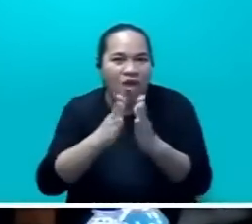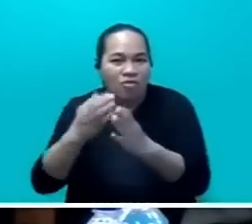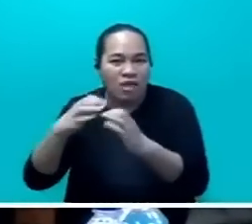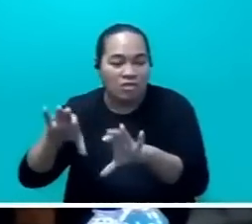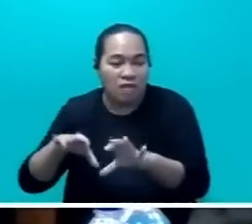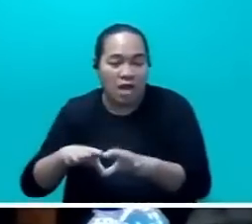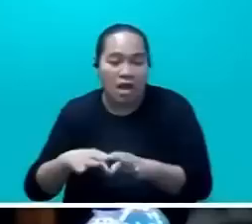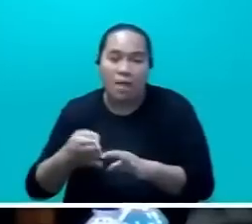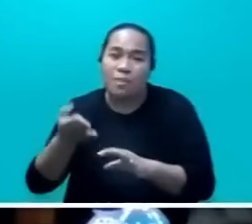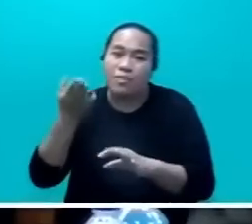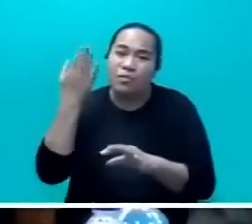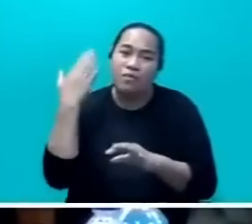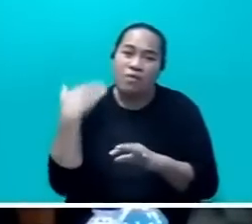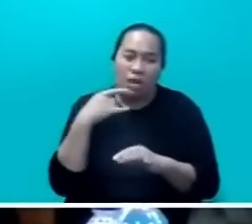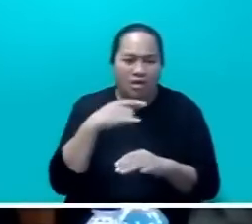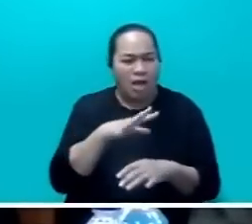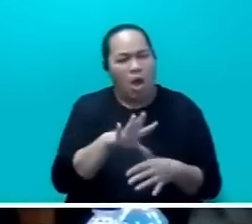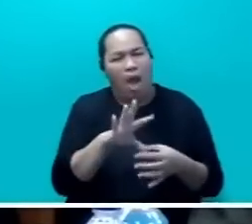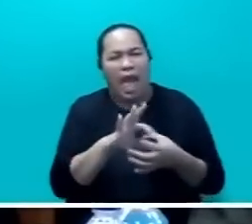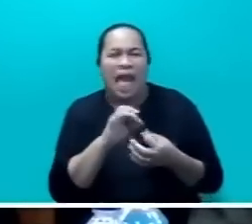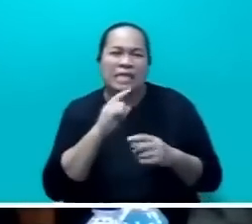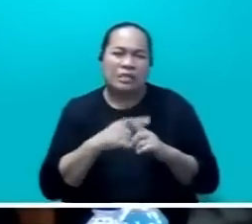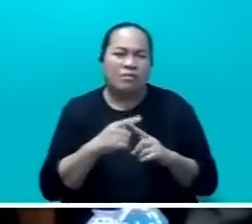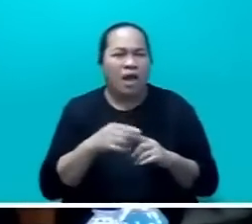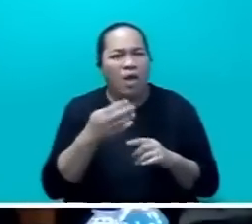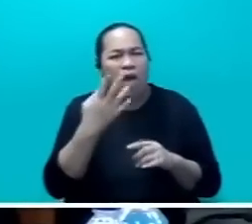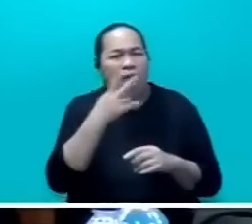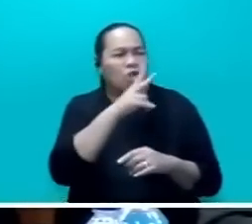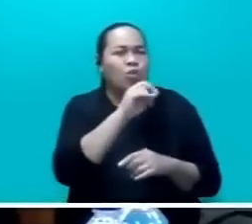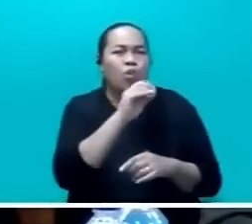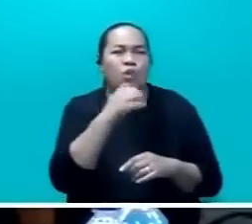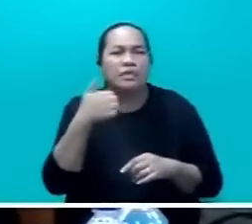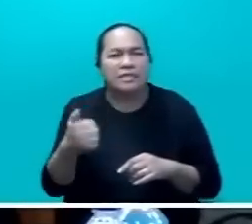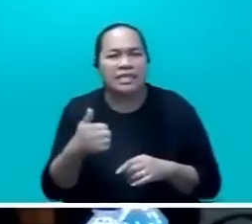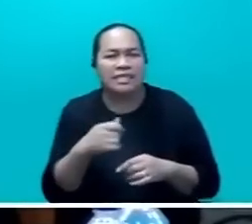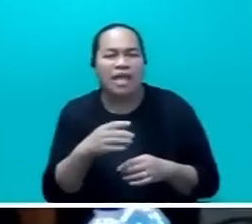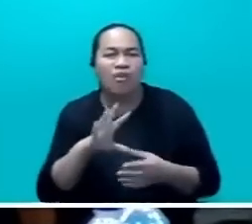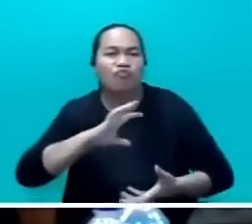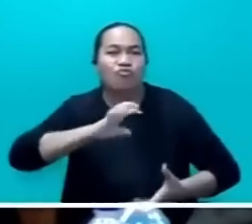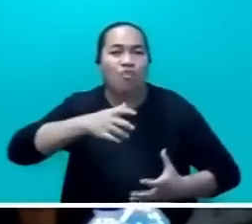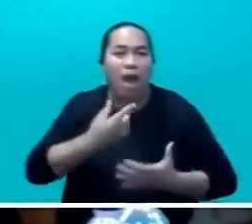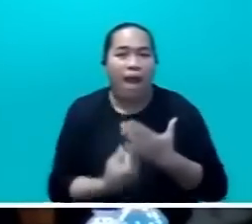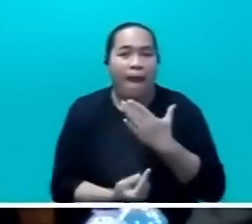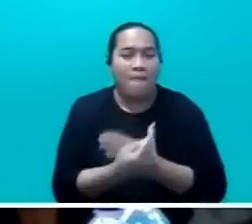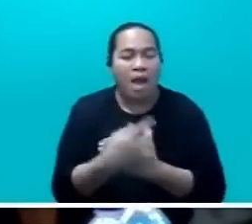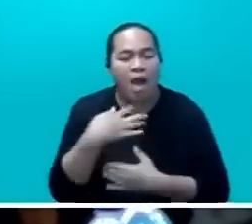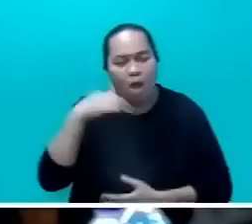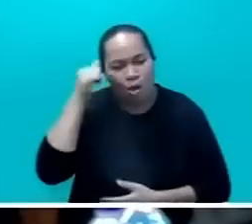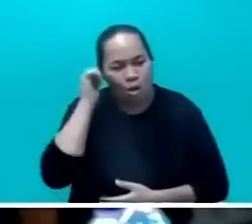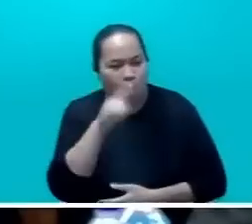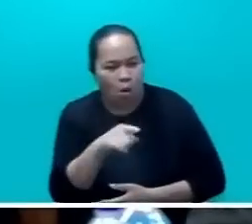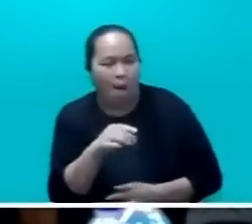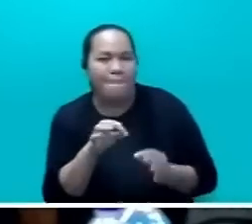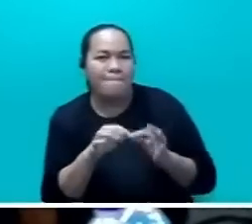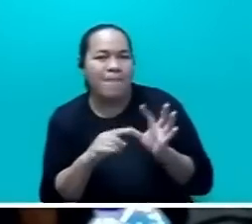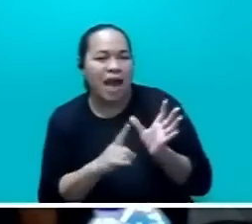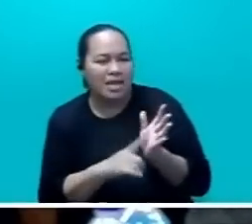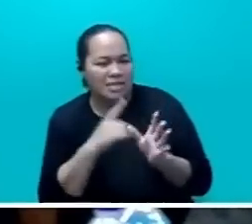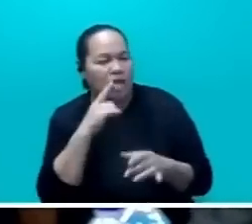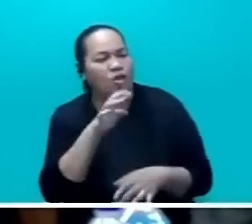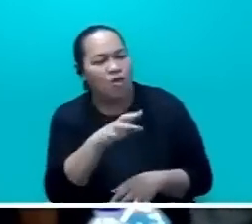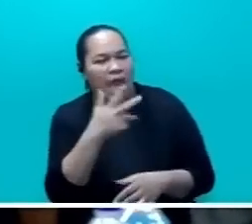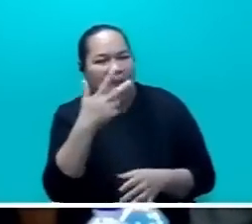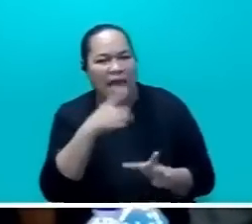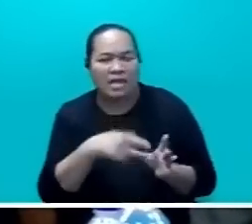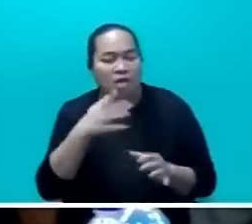All the justification, Mr. Speaker, after the 2006 coup, and I know Honourable Bala was saying he was 8 years, but actually